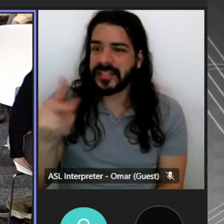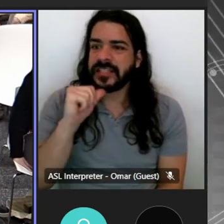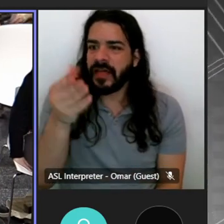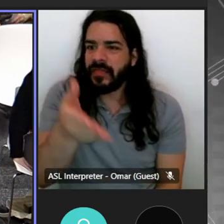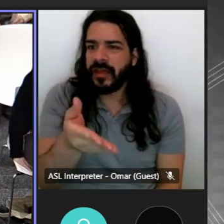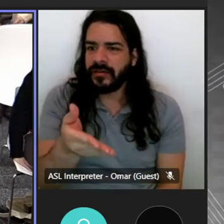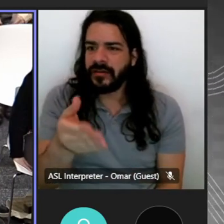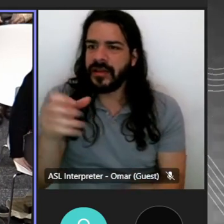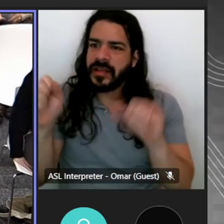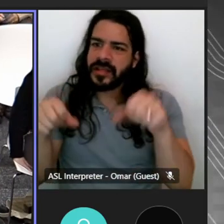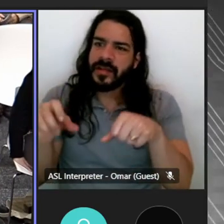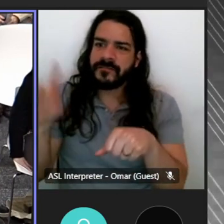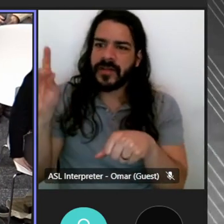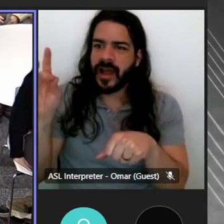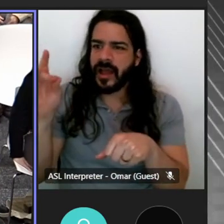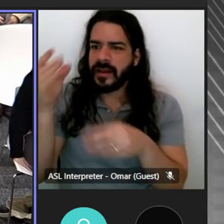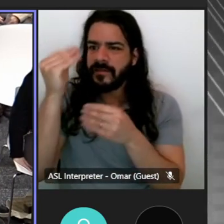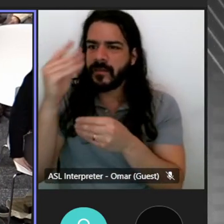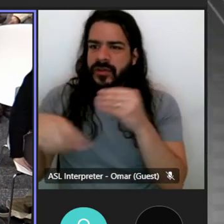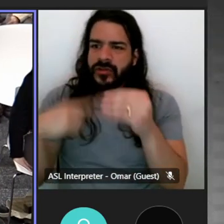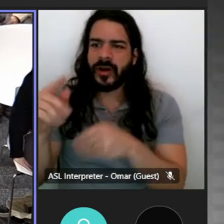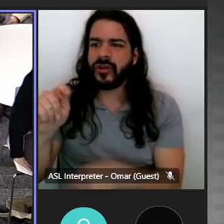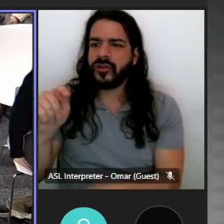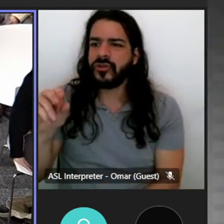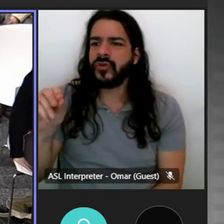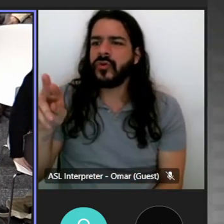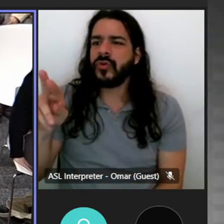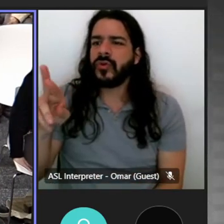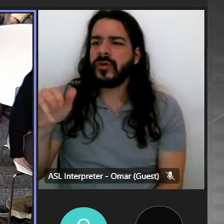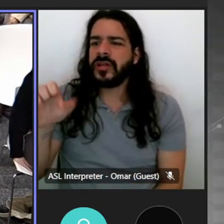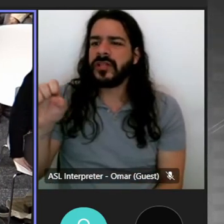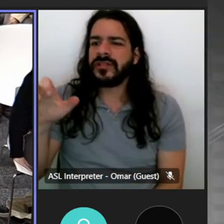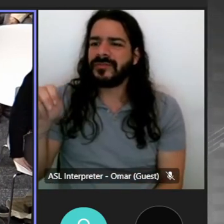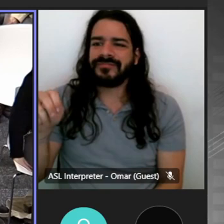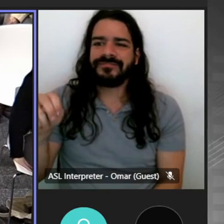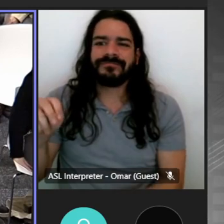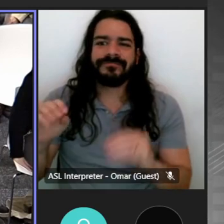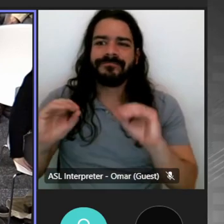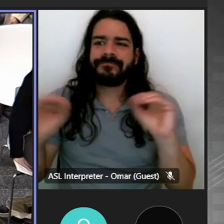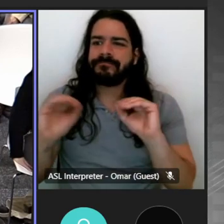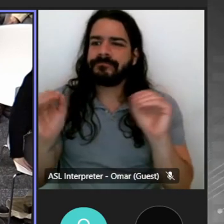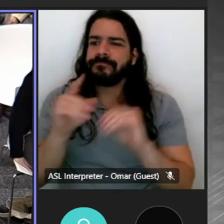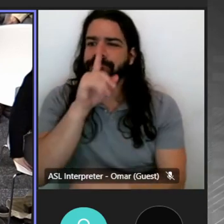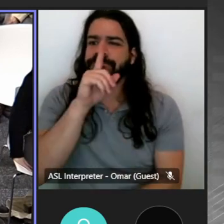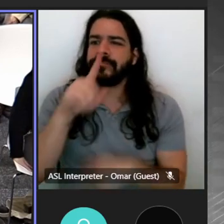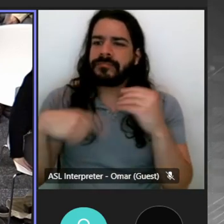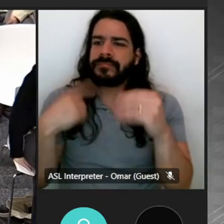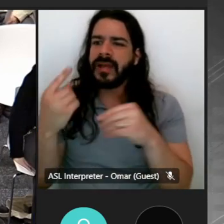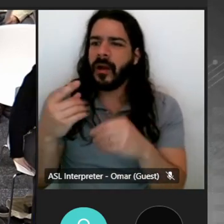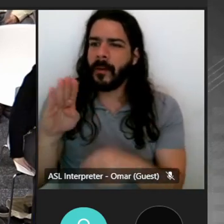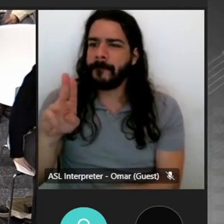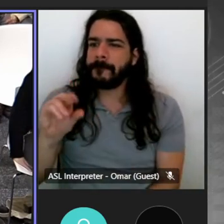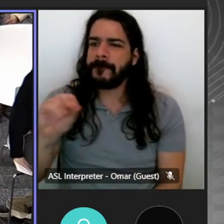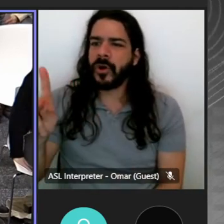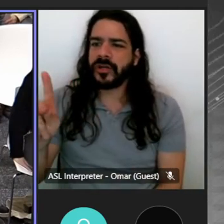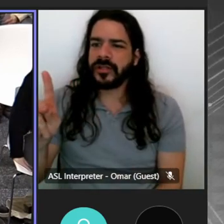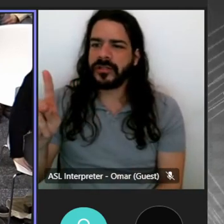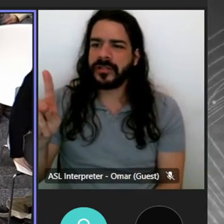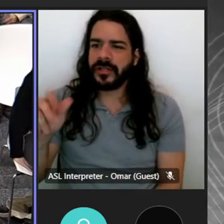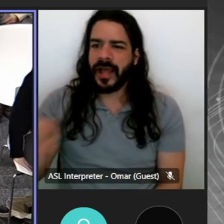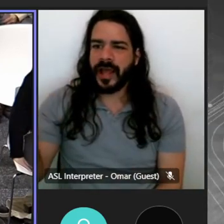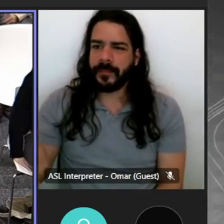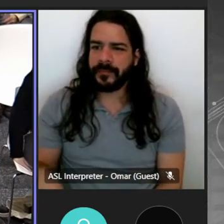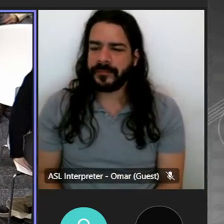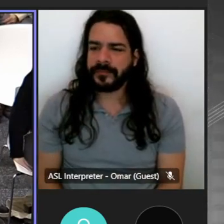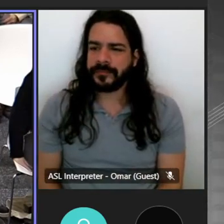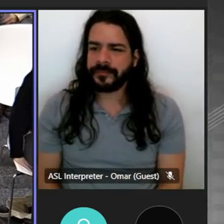it's not there. You can find information about tourism and all of this other stuff, but nothing about the Metro Access